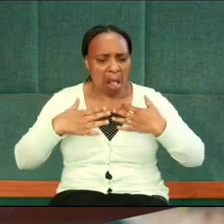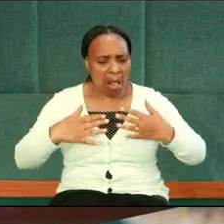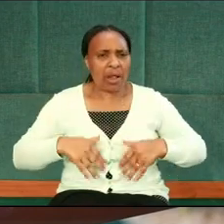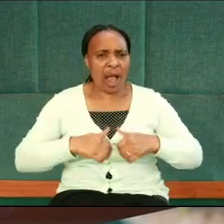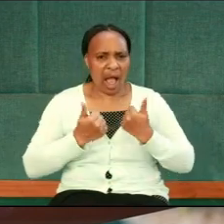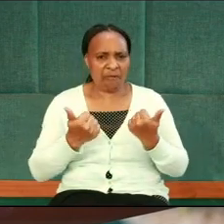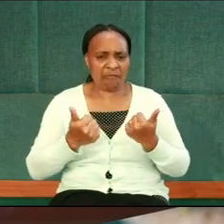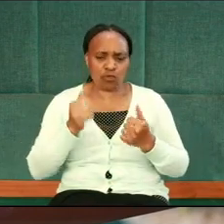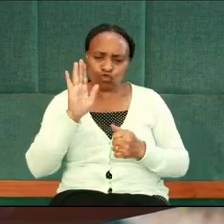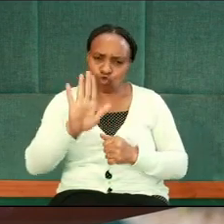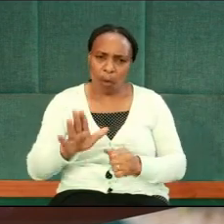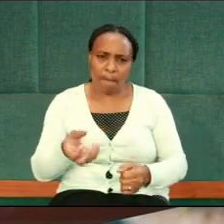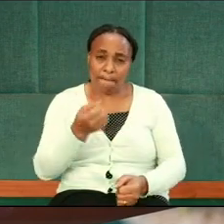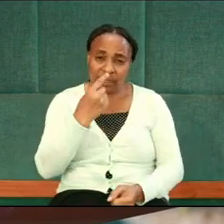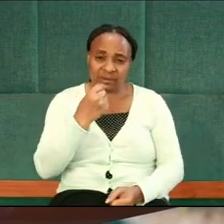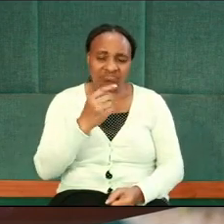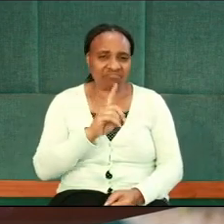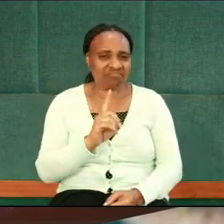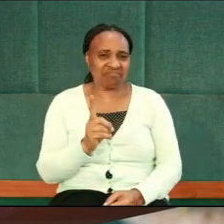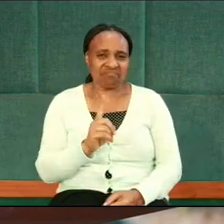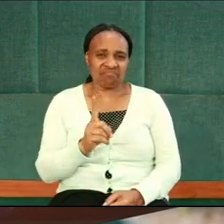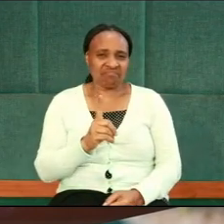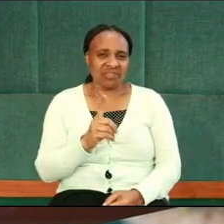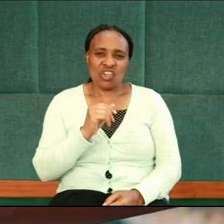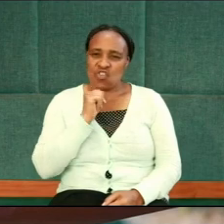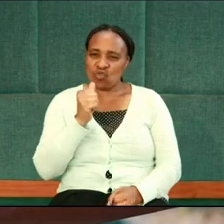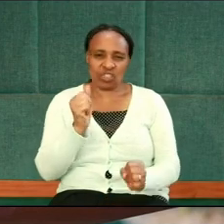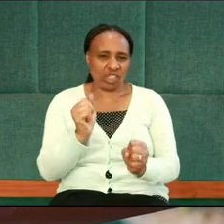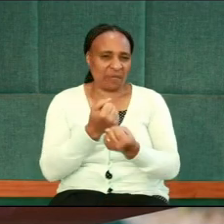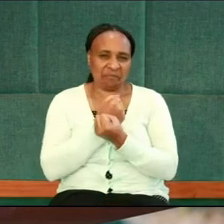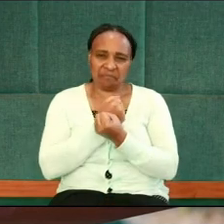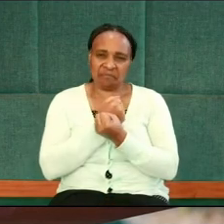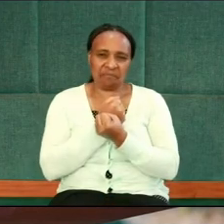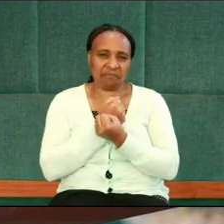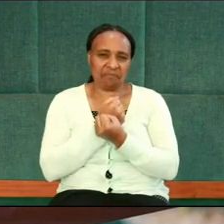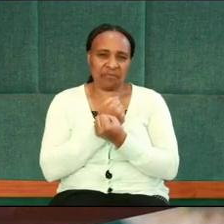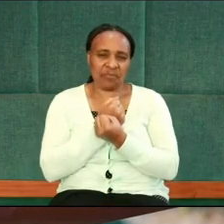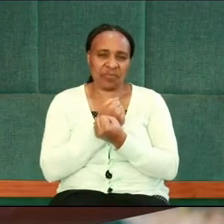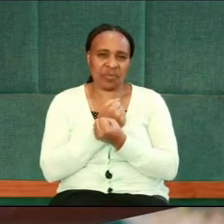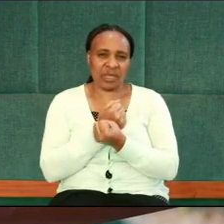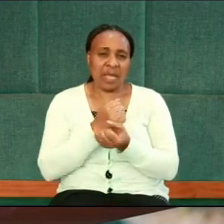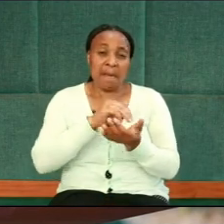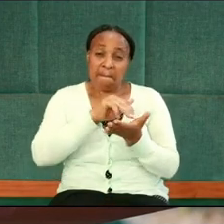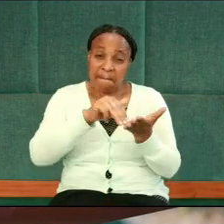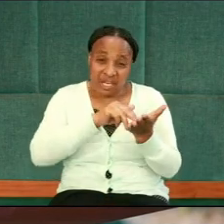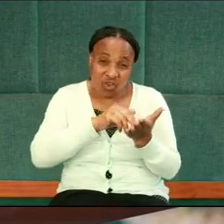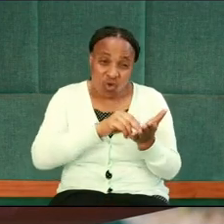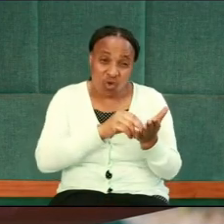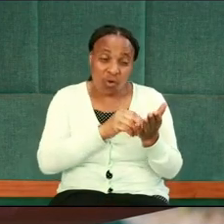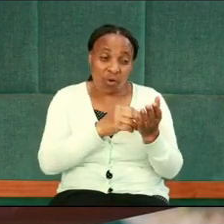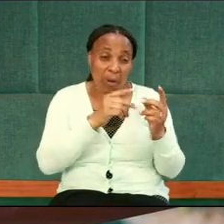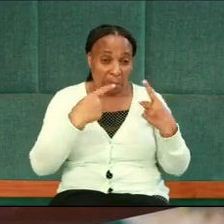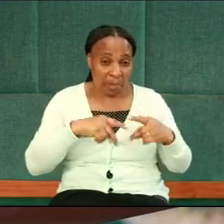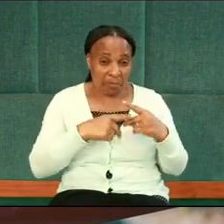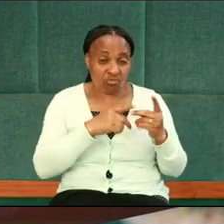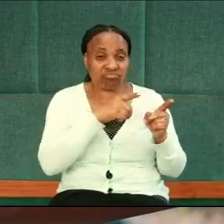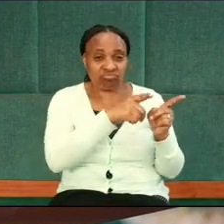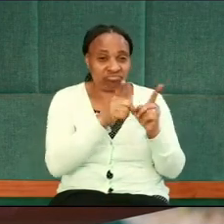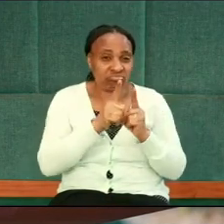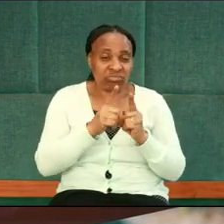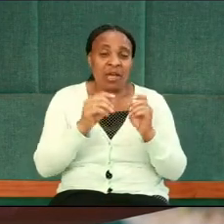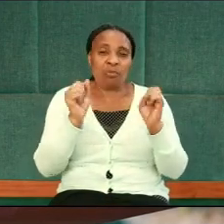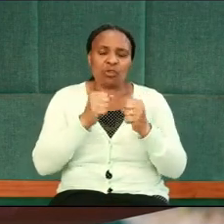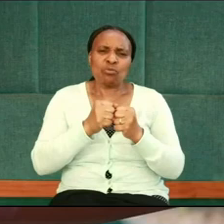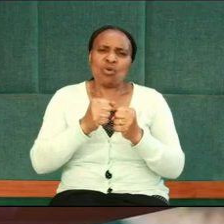medicine. I don't think you are still sick, and that is very common with the medical fraternity. There are causes, and we